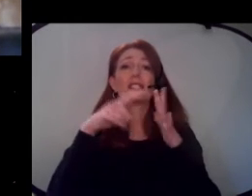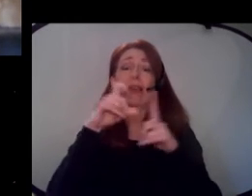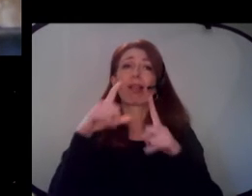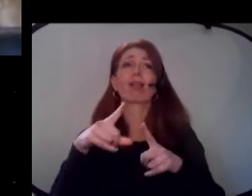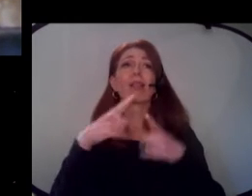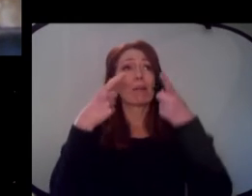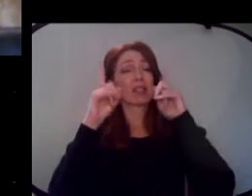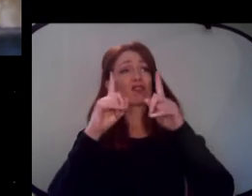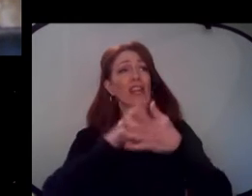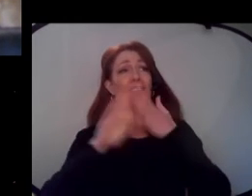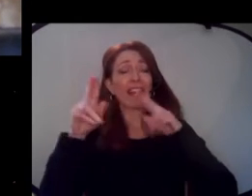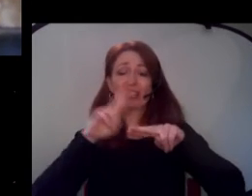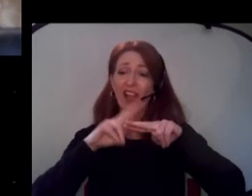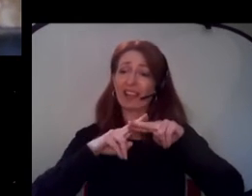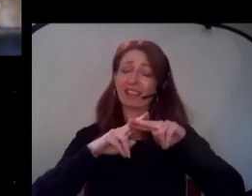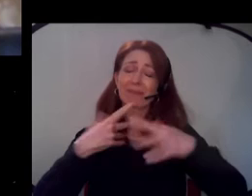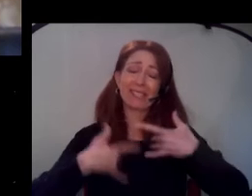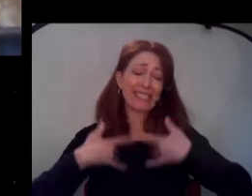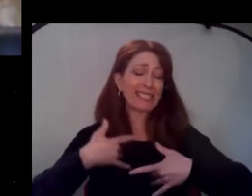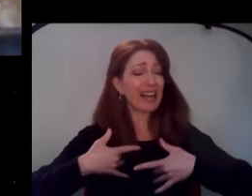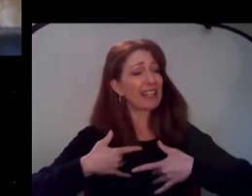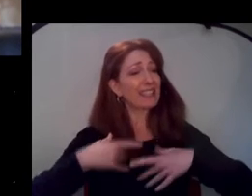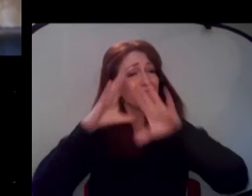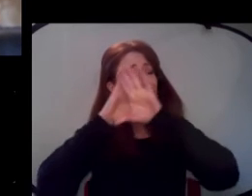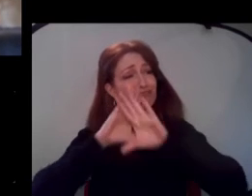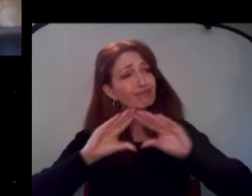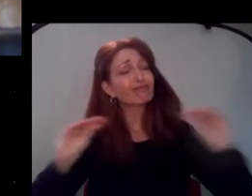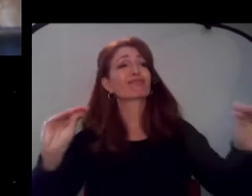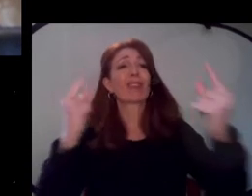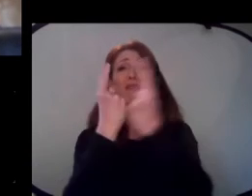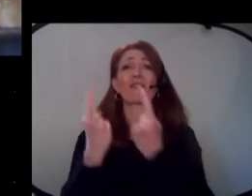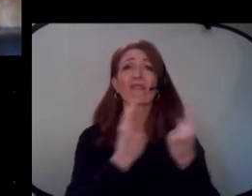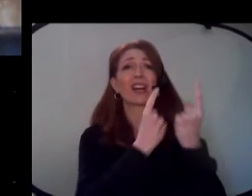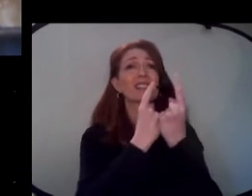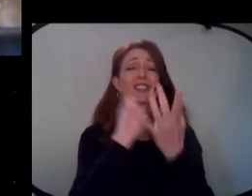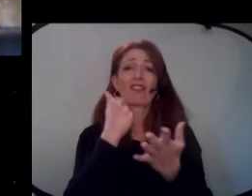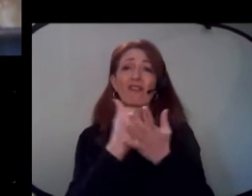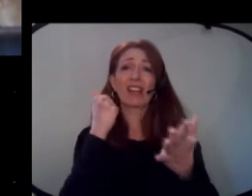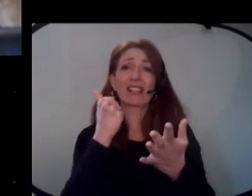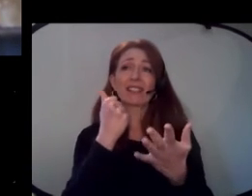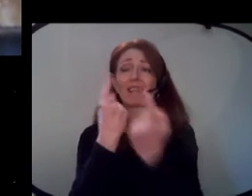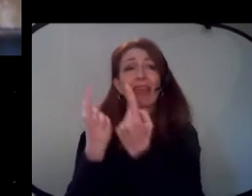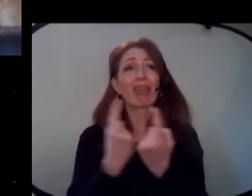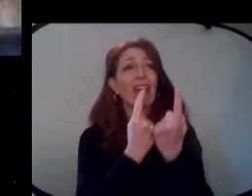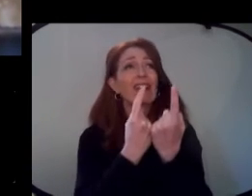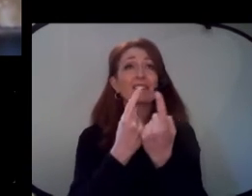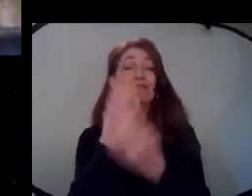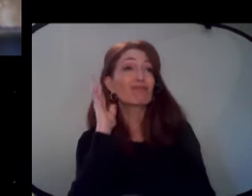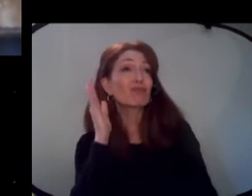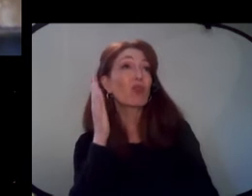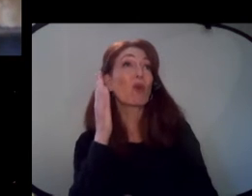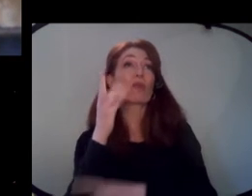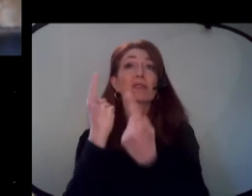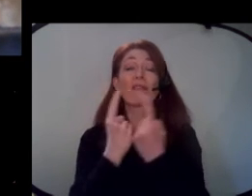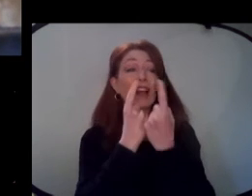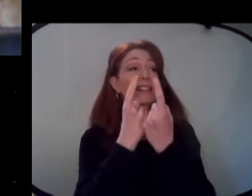this weekend's events with you. We have a fantastic assortment of talks and discussions coming up, so please do check out everything else that's